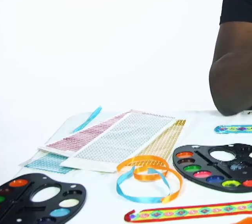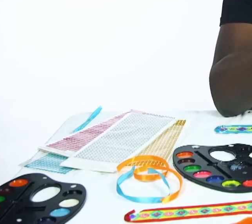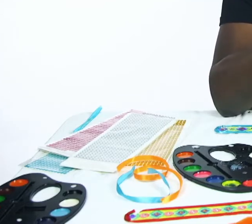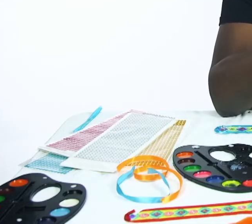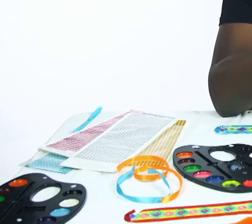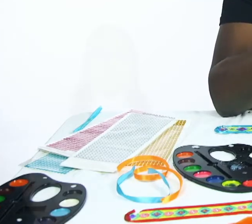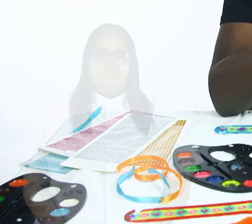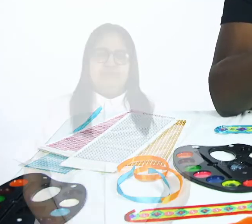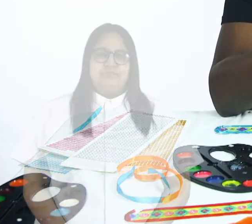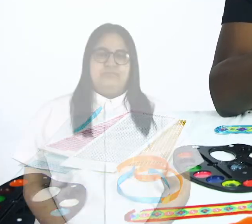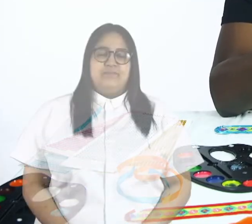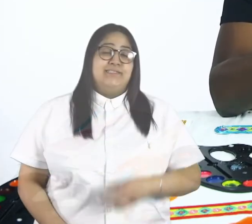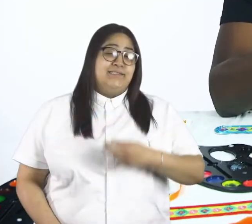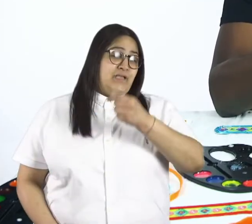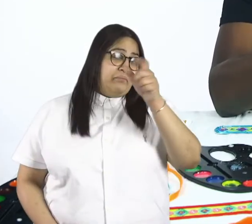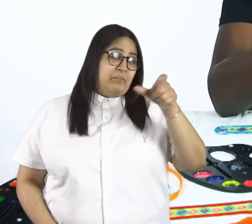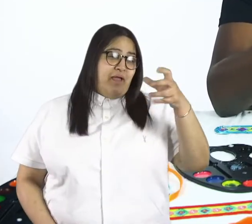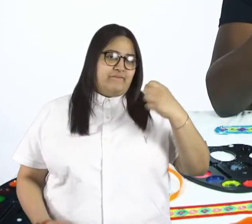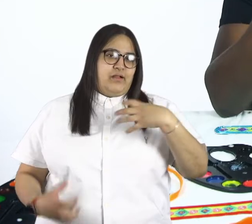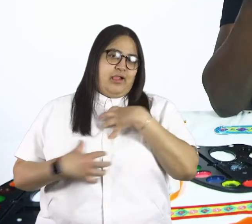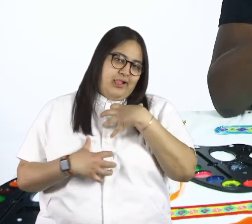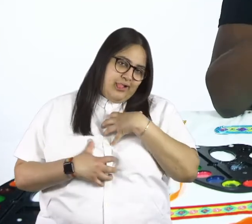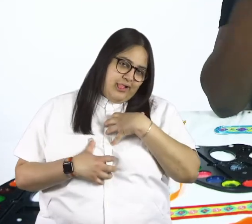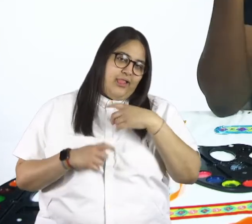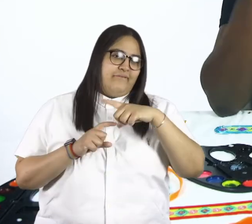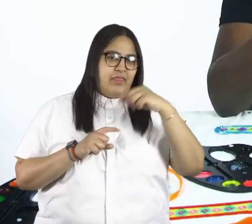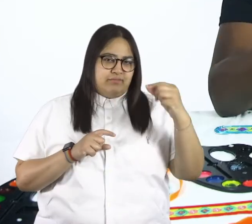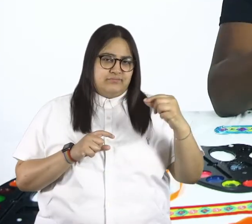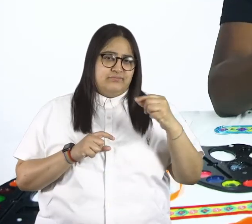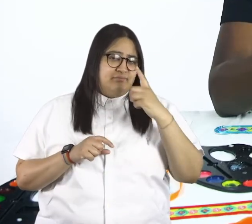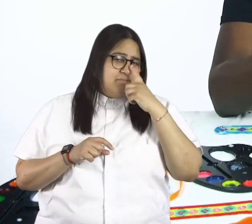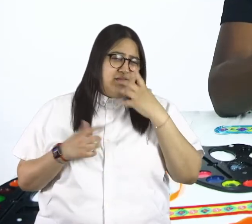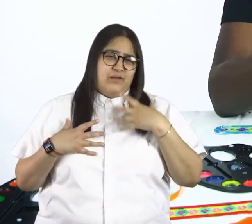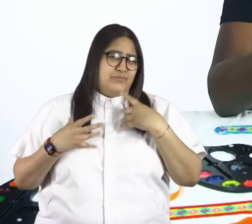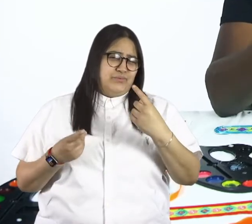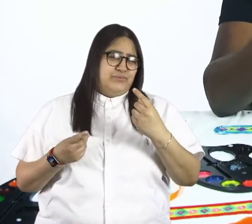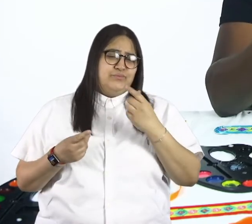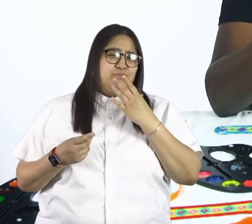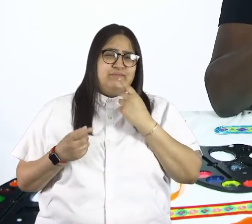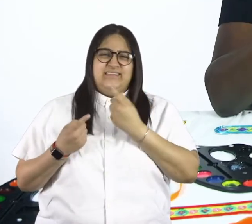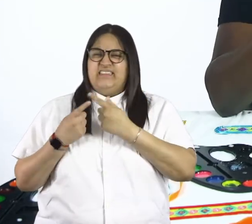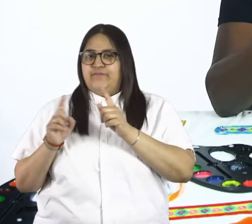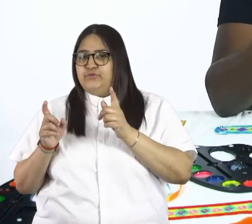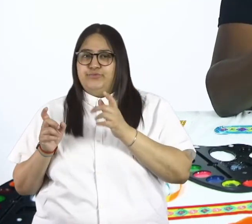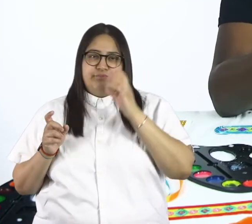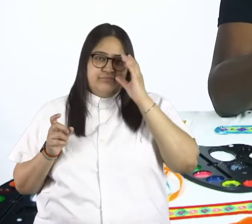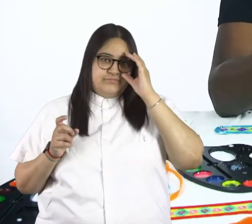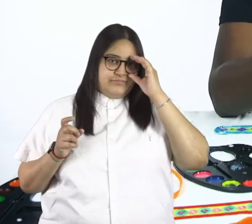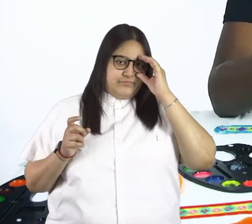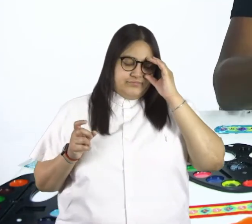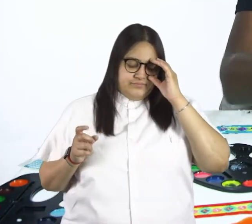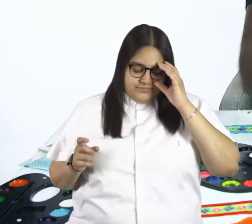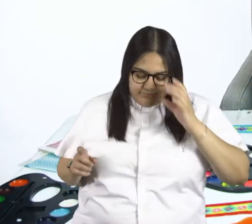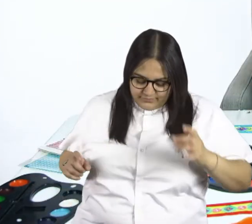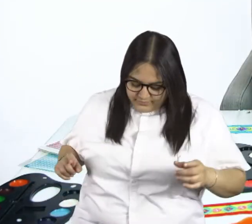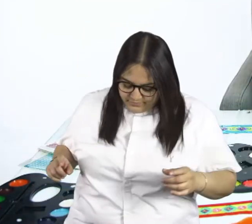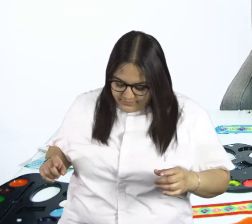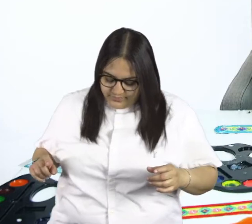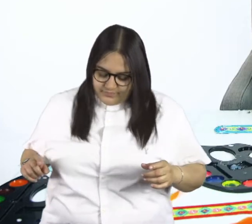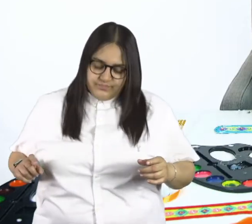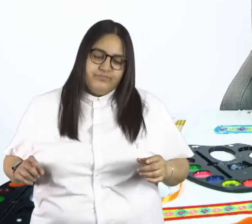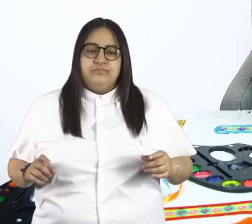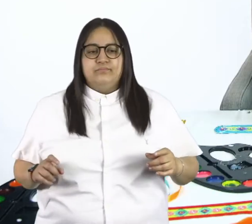are scared of feathers just because of how they float in the air and stuff, or how they move, or the feeling and the texture. You